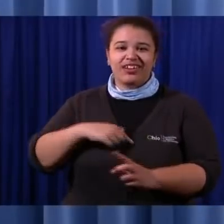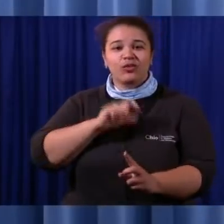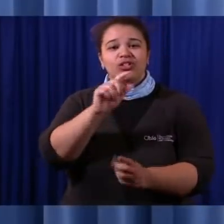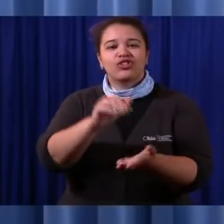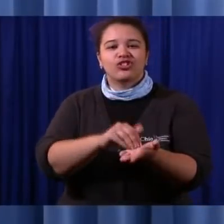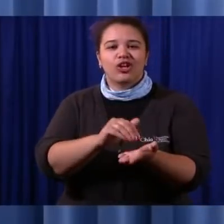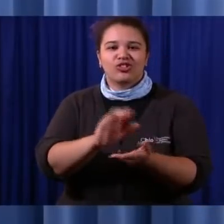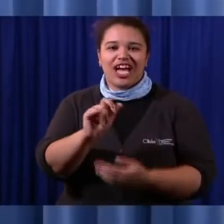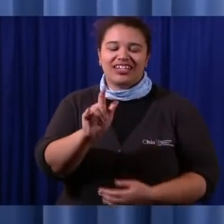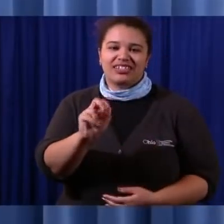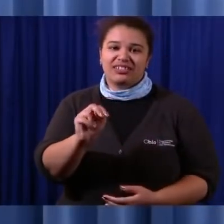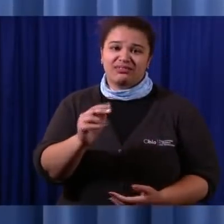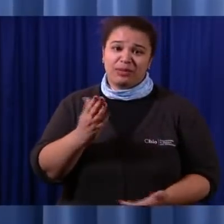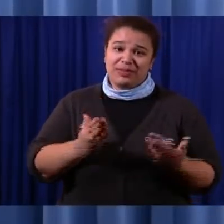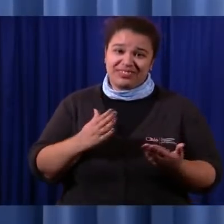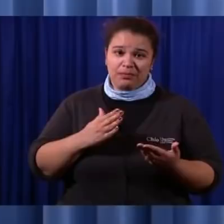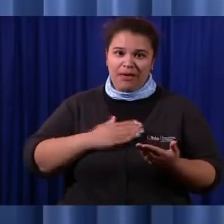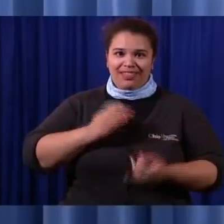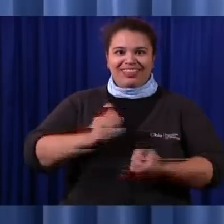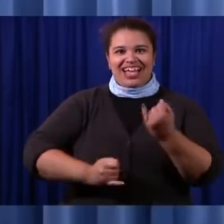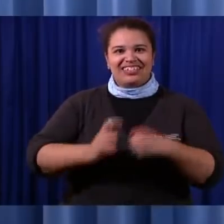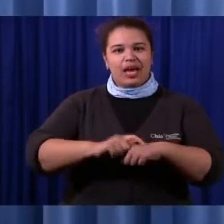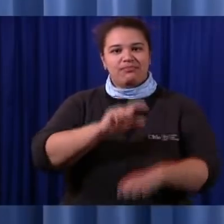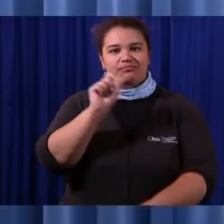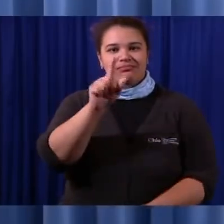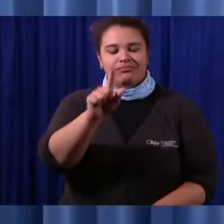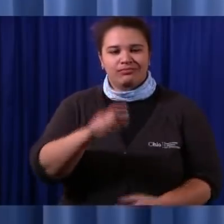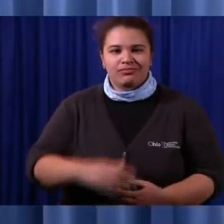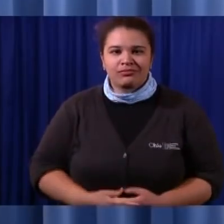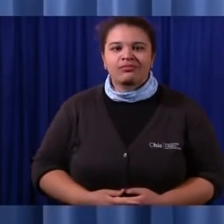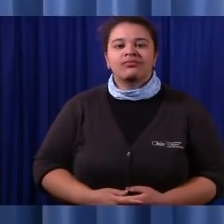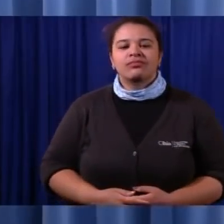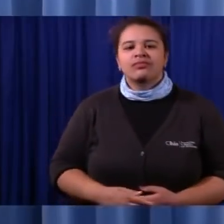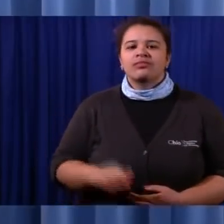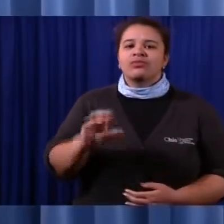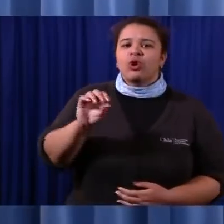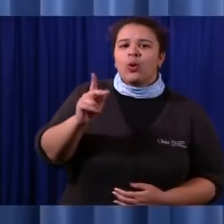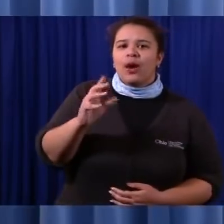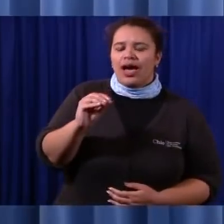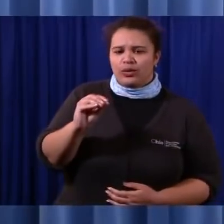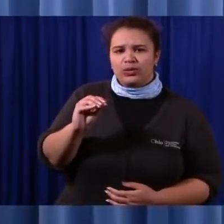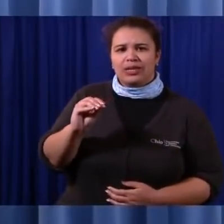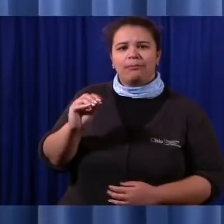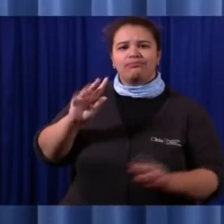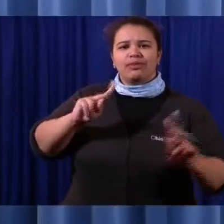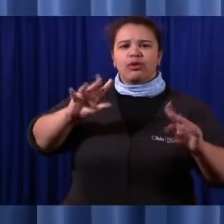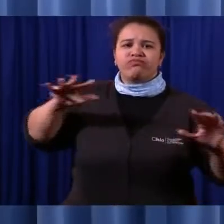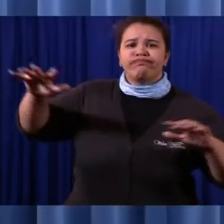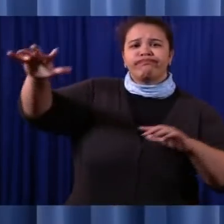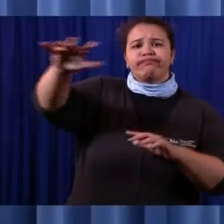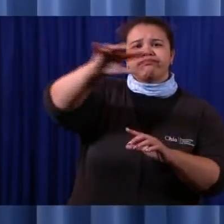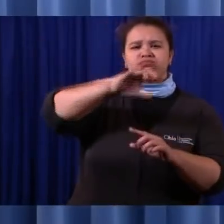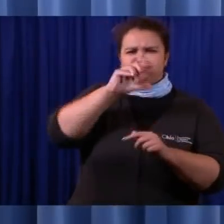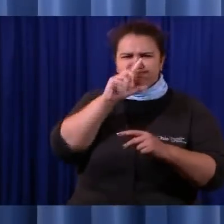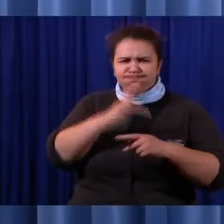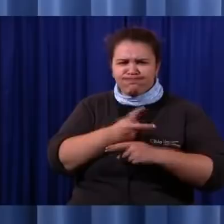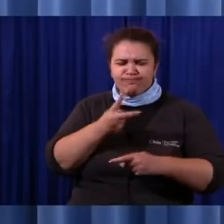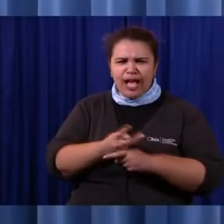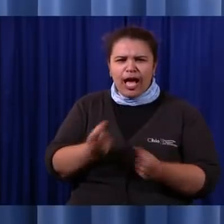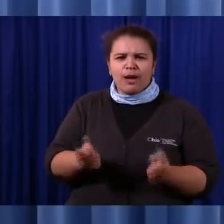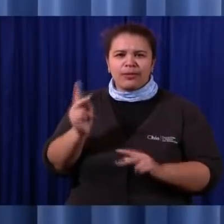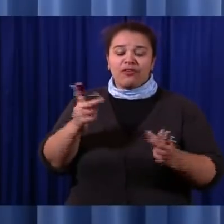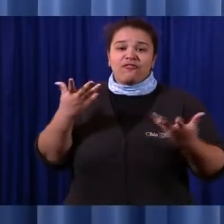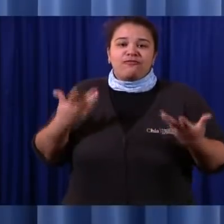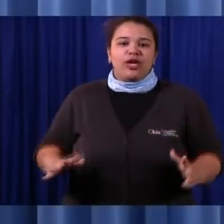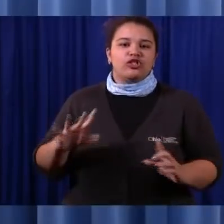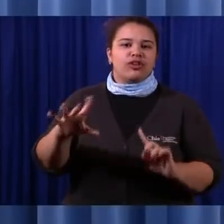since you talked about the status of the testing to estimate how many of Ohio's population has already been infected by coronavirus. What is